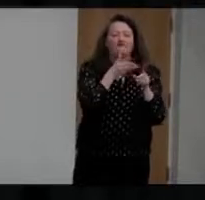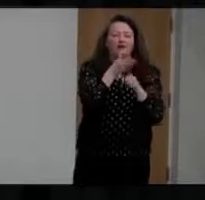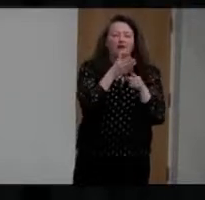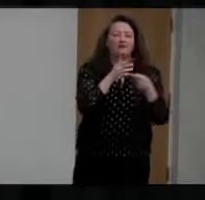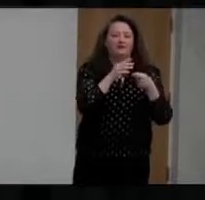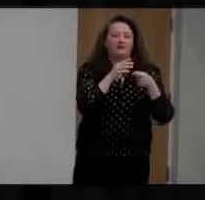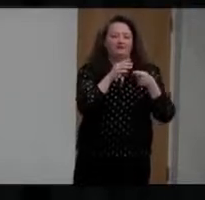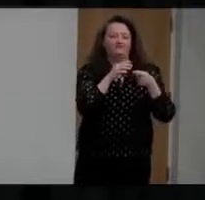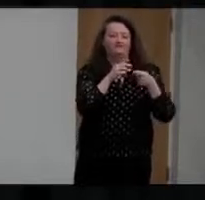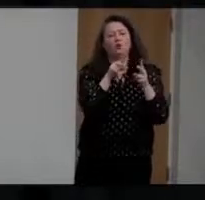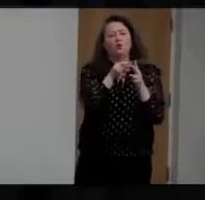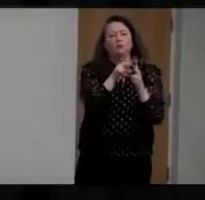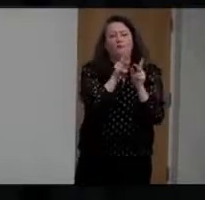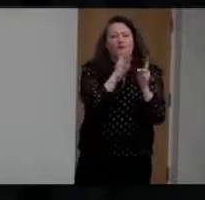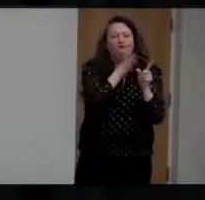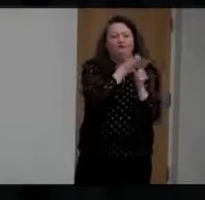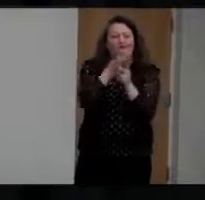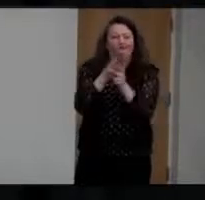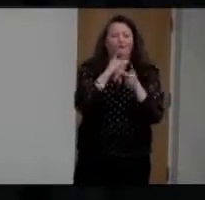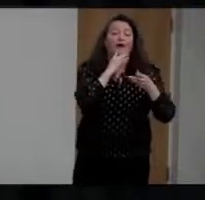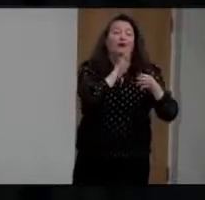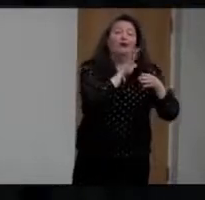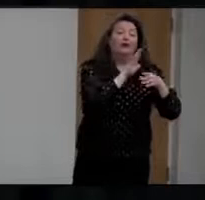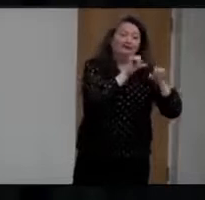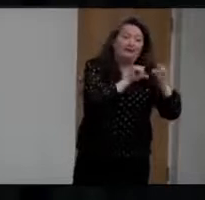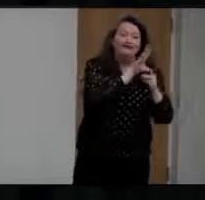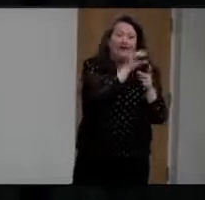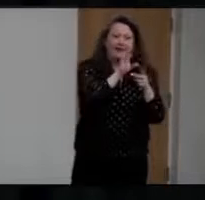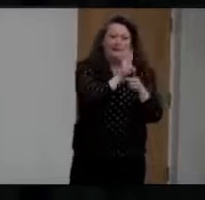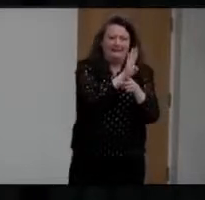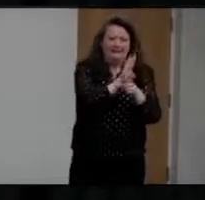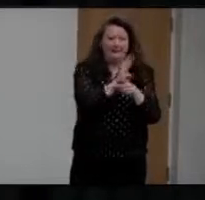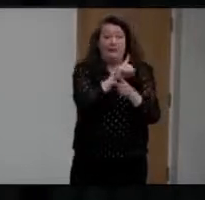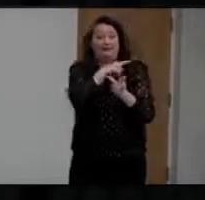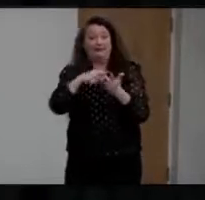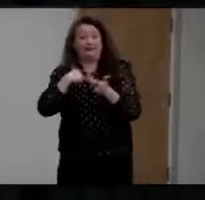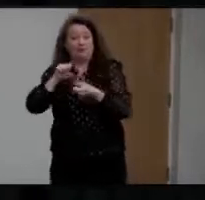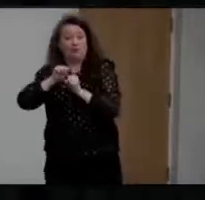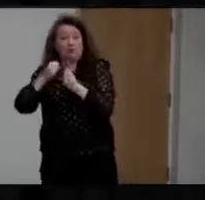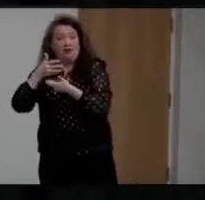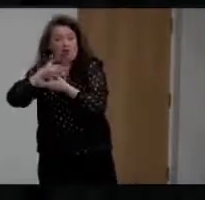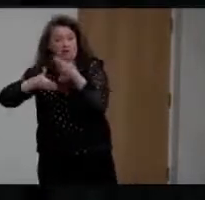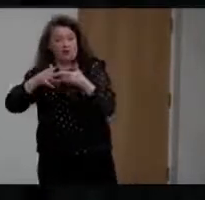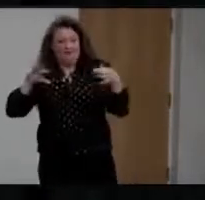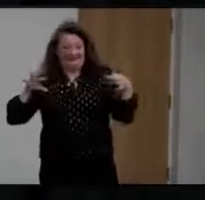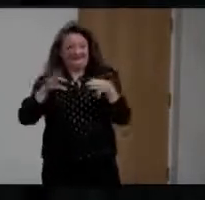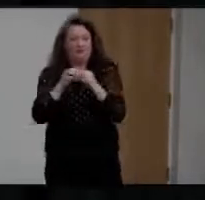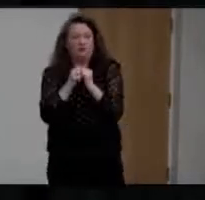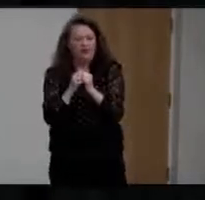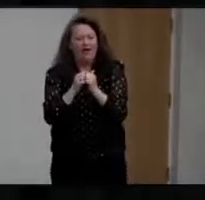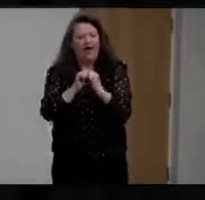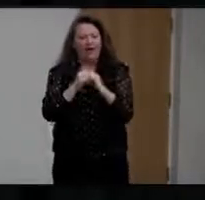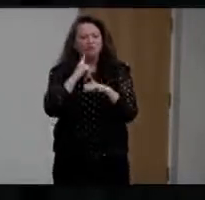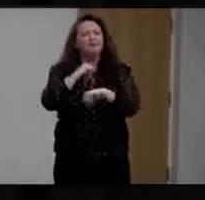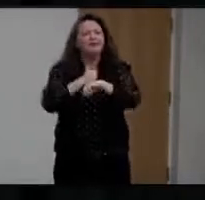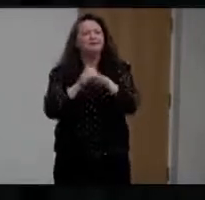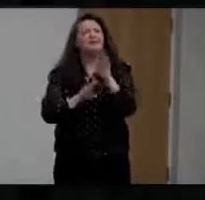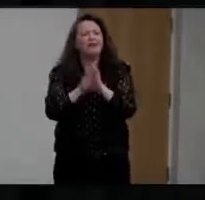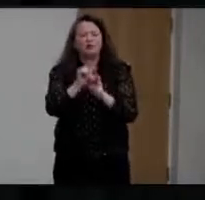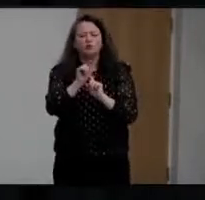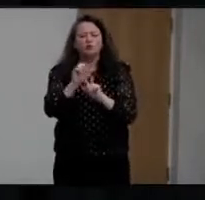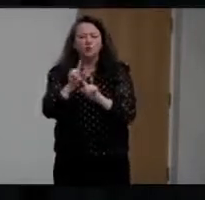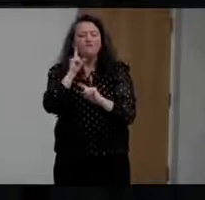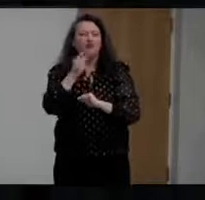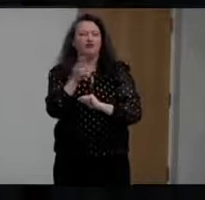of Business. And we're taking the starting point is how can we develop tools for HR professionals that will provide